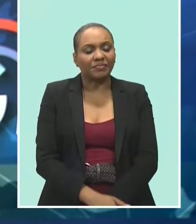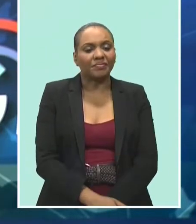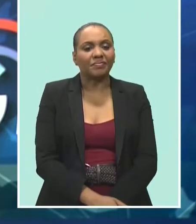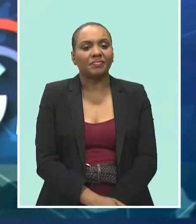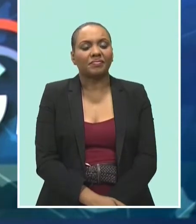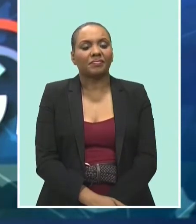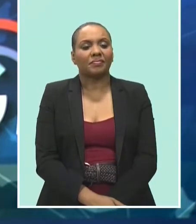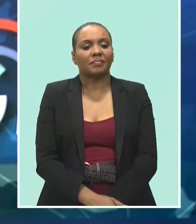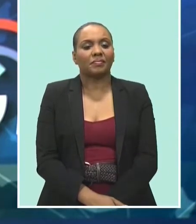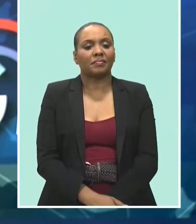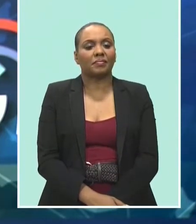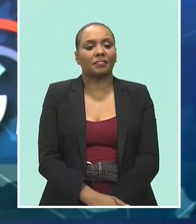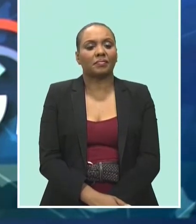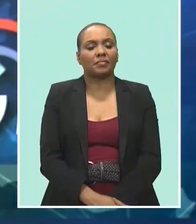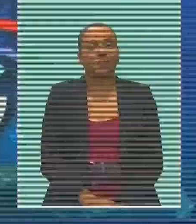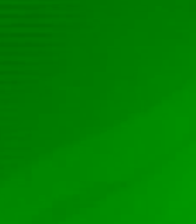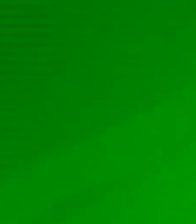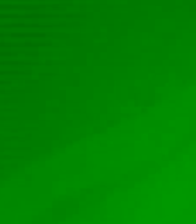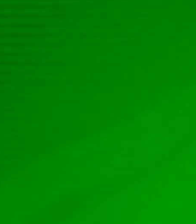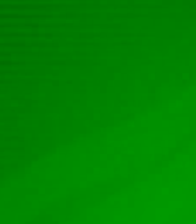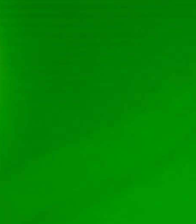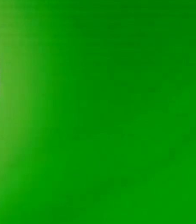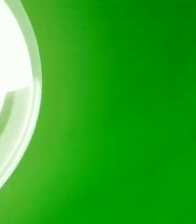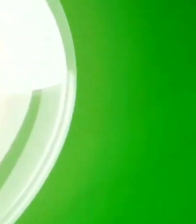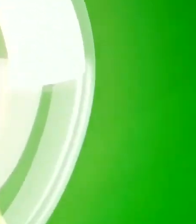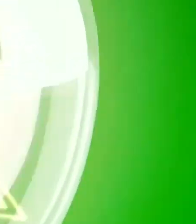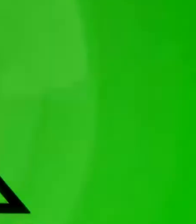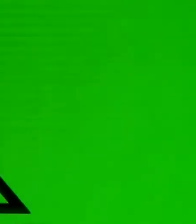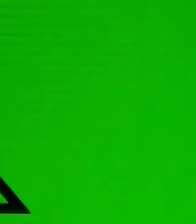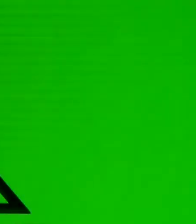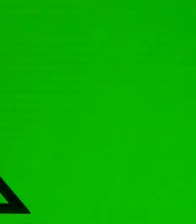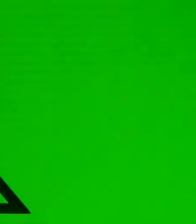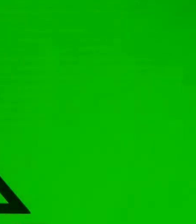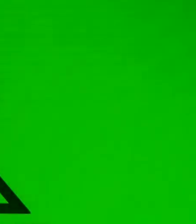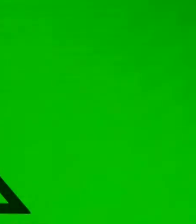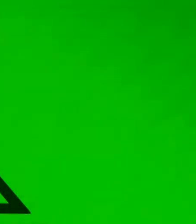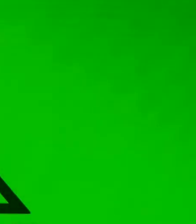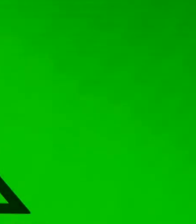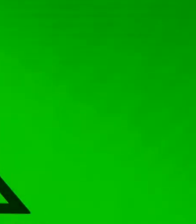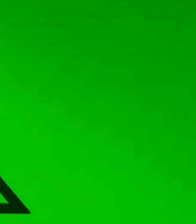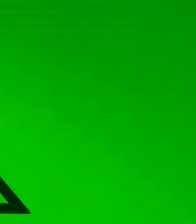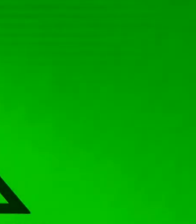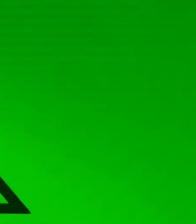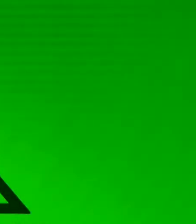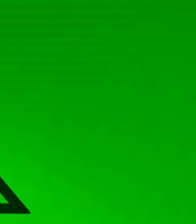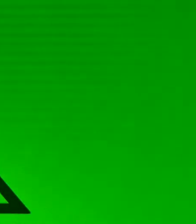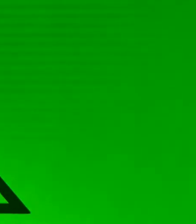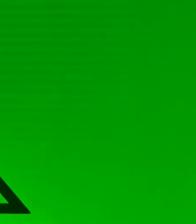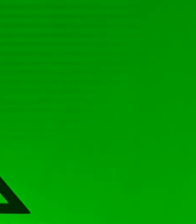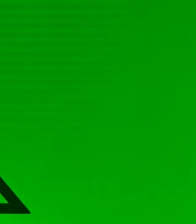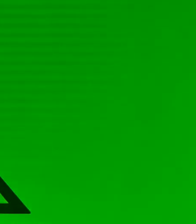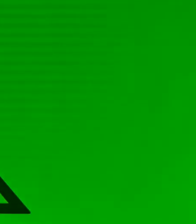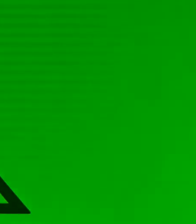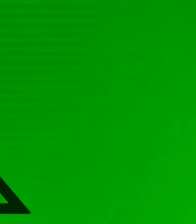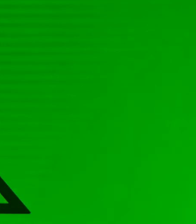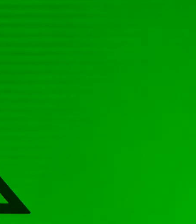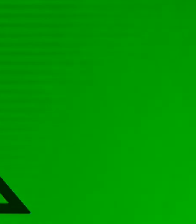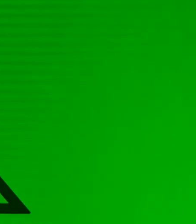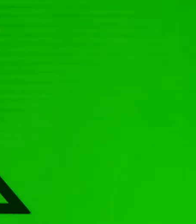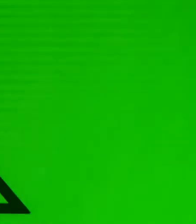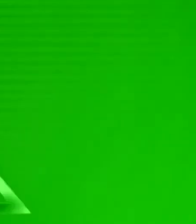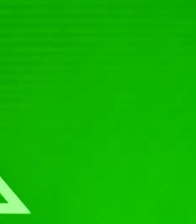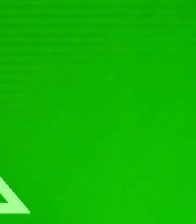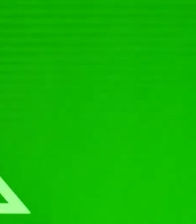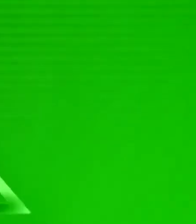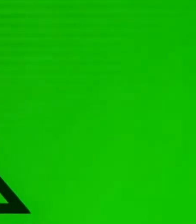General Insurance. This tip of the day is brought to you by Cooperators General Insurance Company Limited. Insurance the way